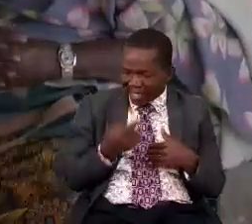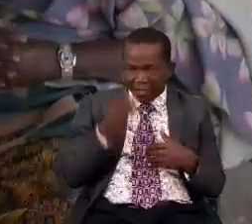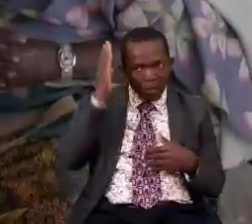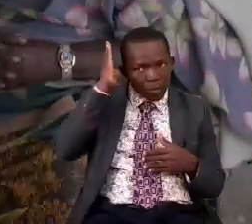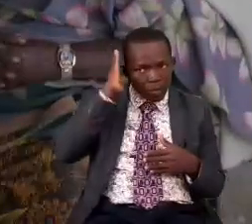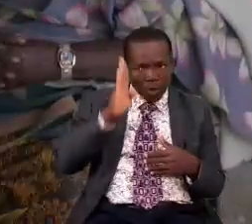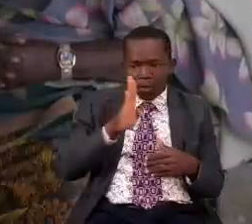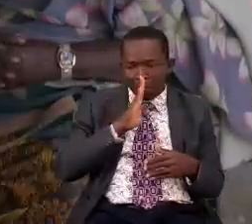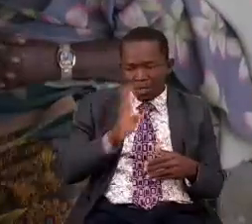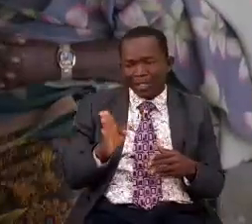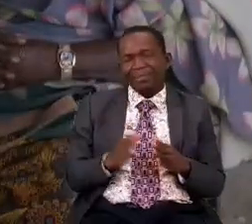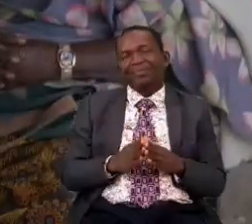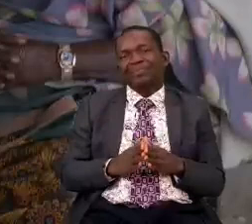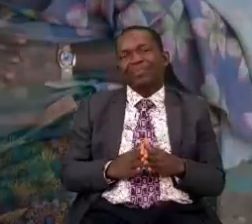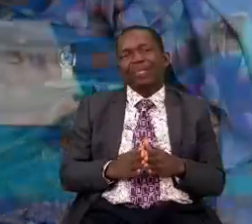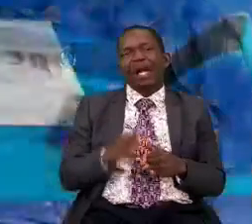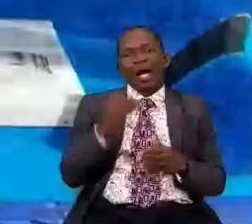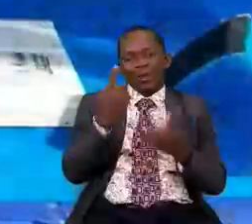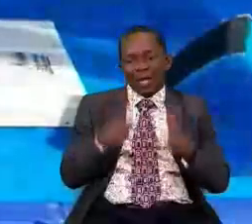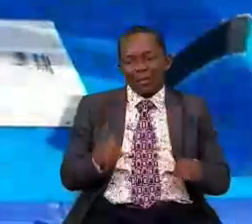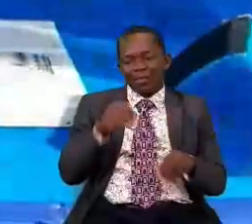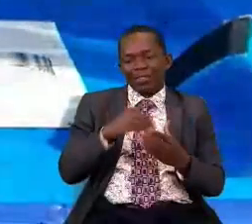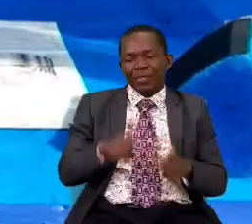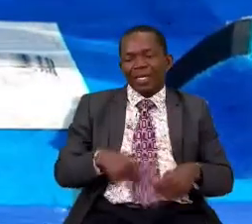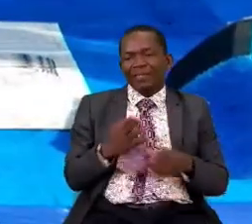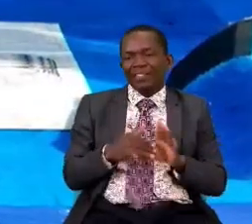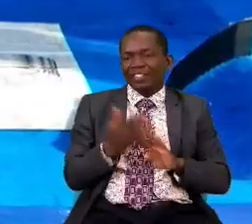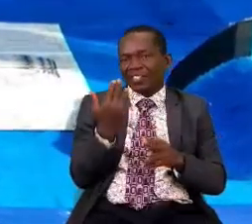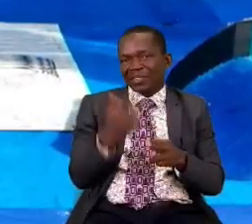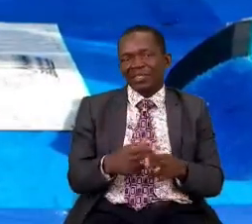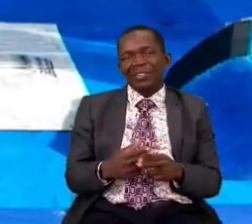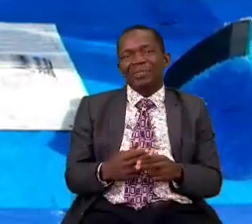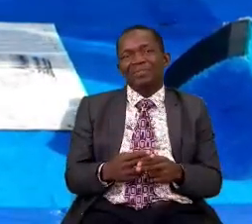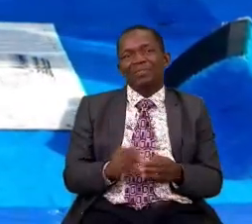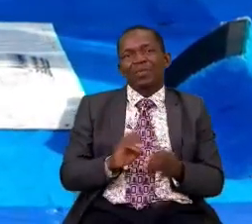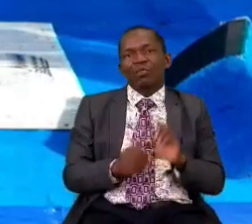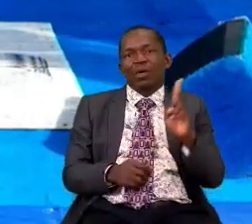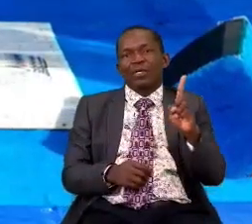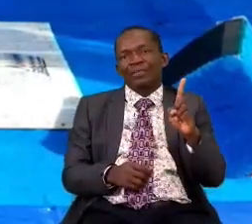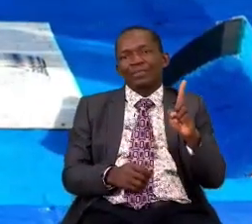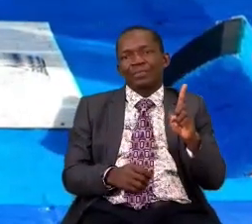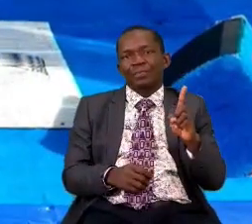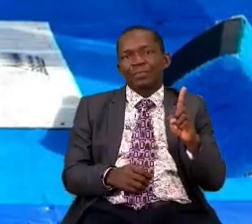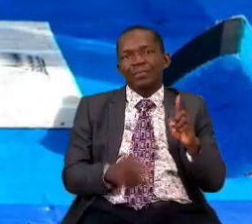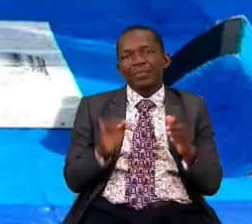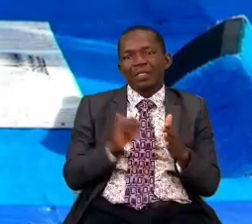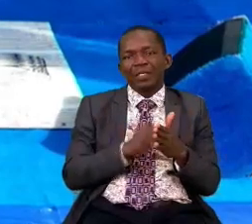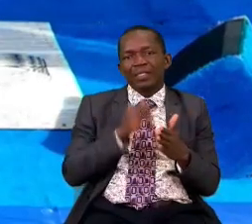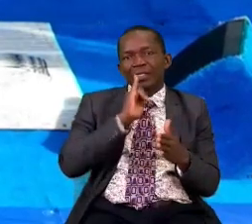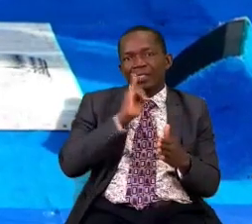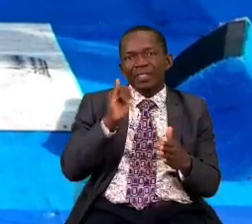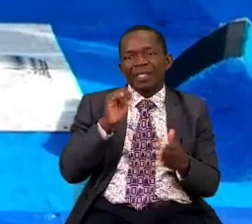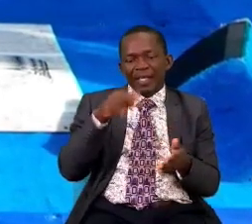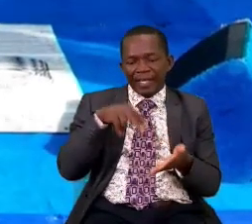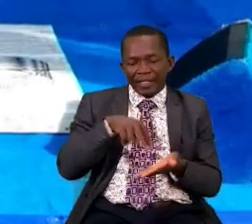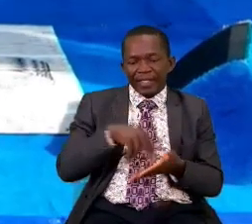it is is steadfast Faith number two it's a strengthening Faith you see his faith